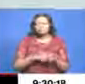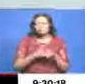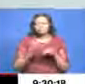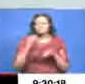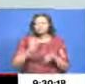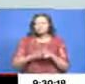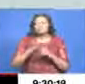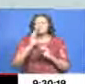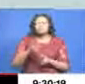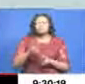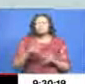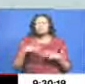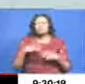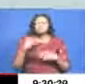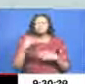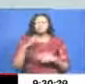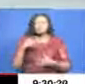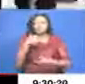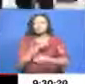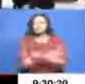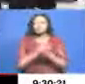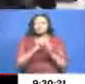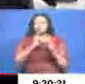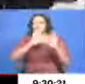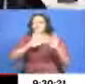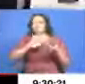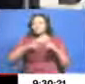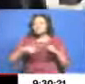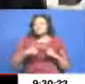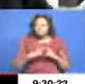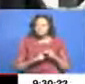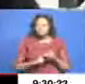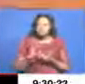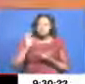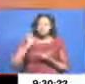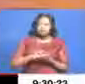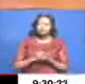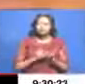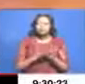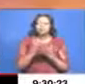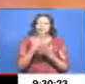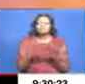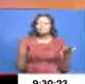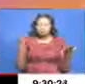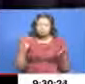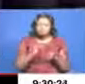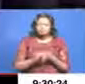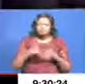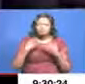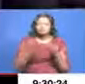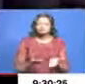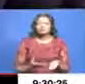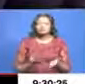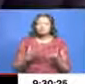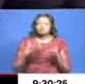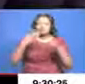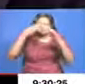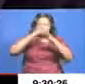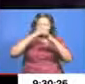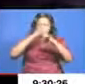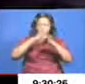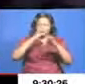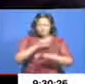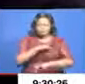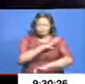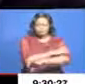who dislike needles may also avoid the procedure. It is hoped that through the equipment, however, screening for hypertension and diabetes will